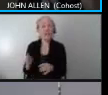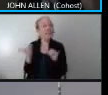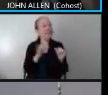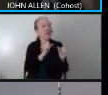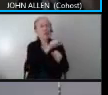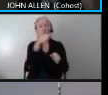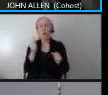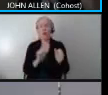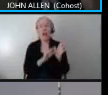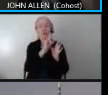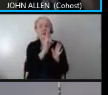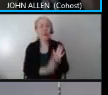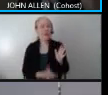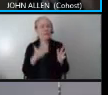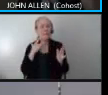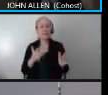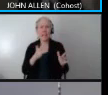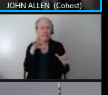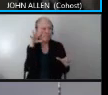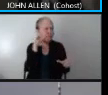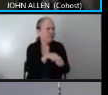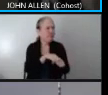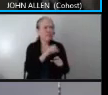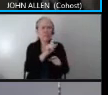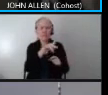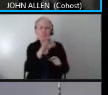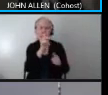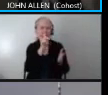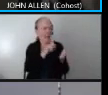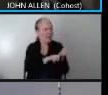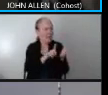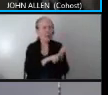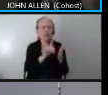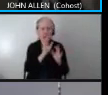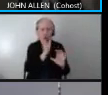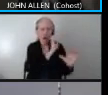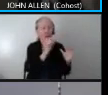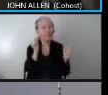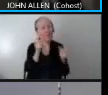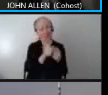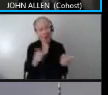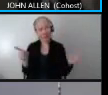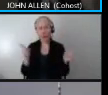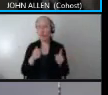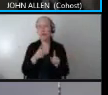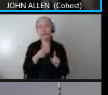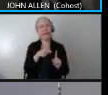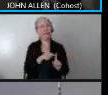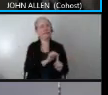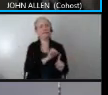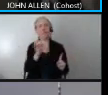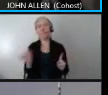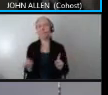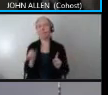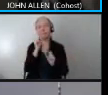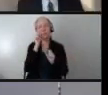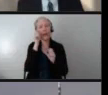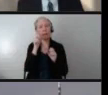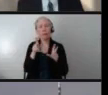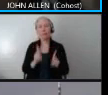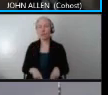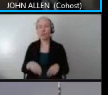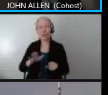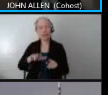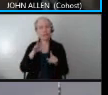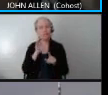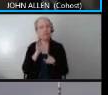that are involved in space exploration, so many of you, just an incredible person with incredible background and a friend of mine, which I'm